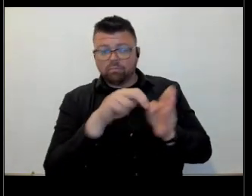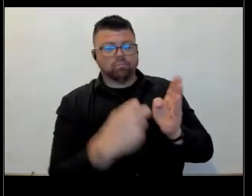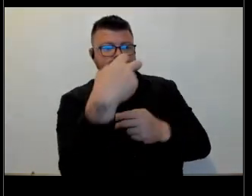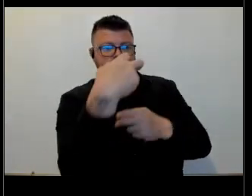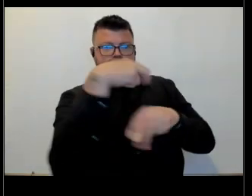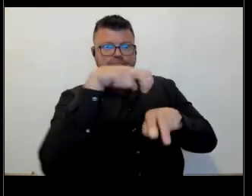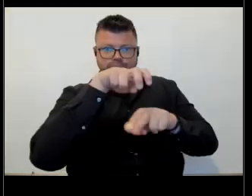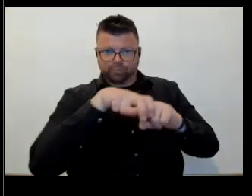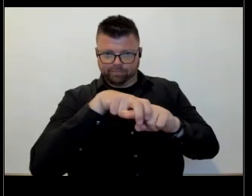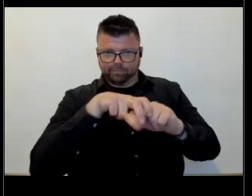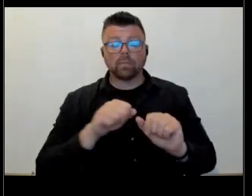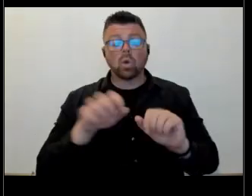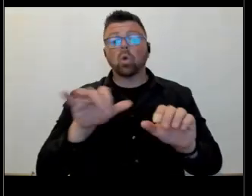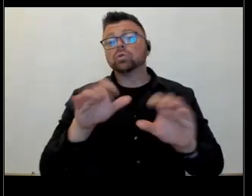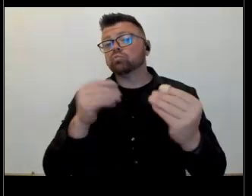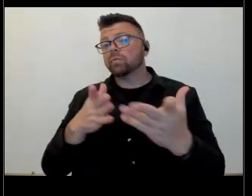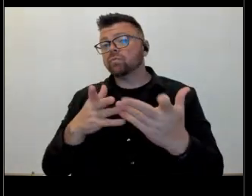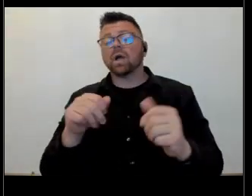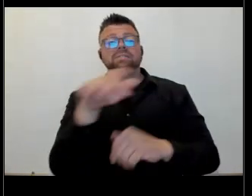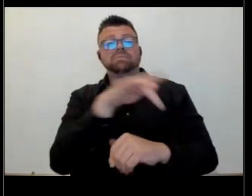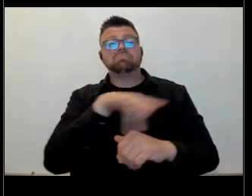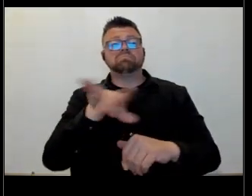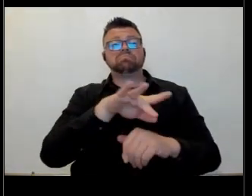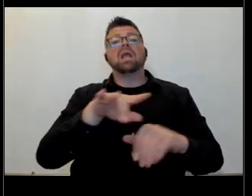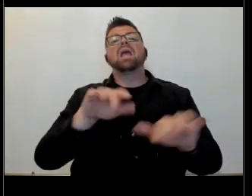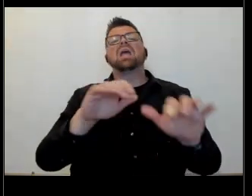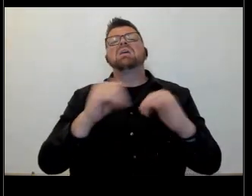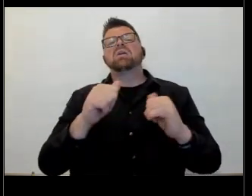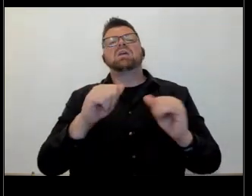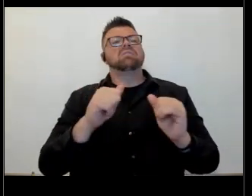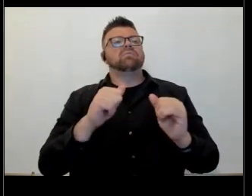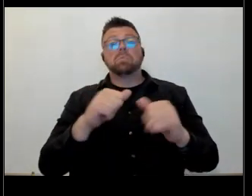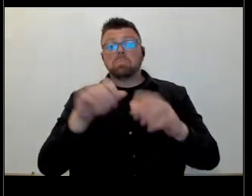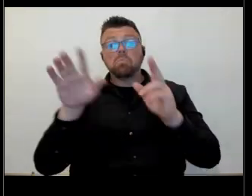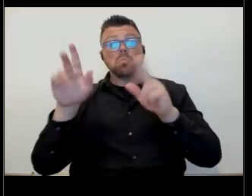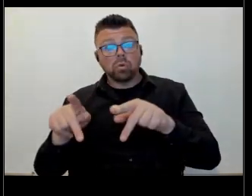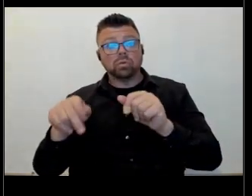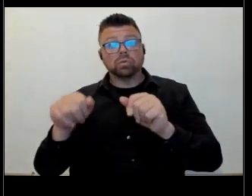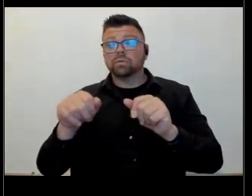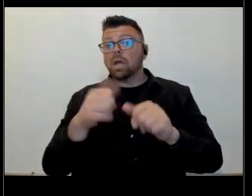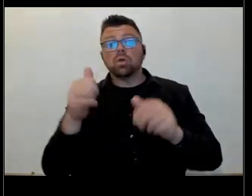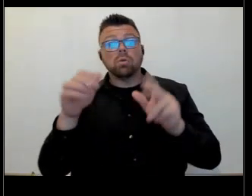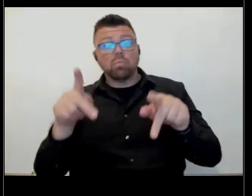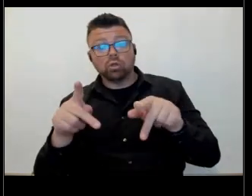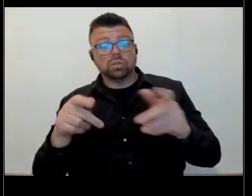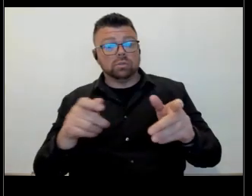It also provides space for an attendant, if needed, to assist the person with a disability.